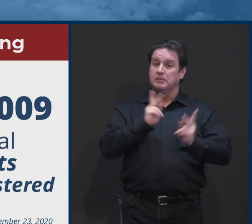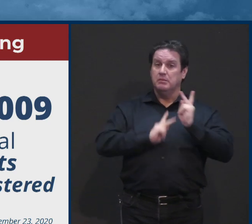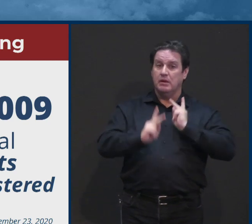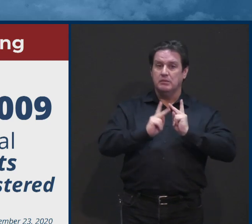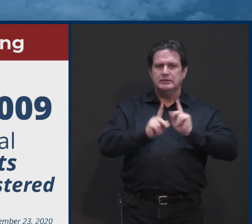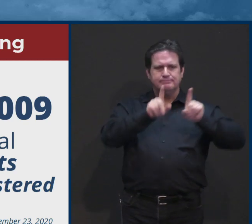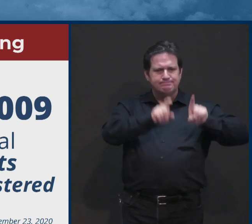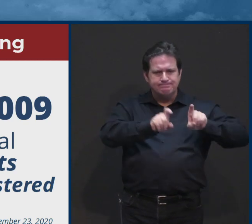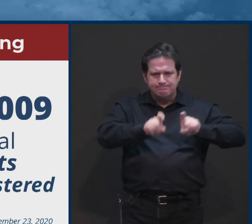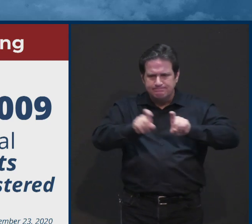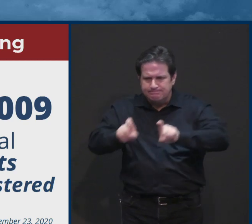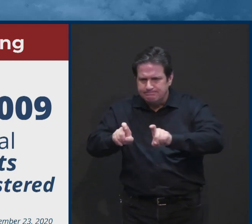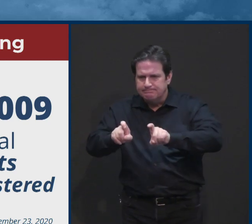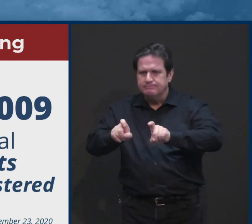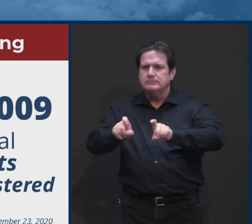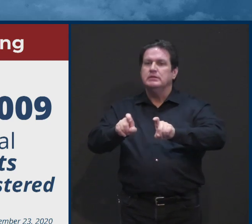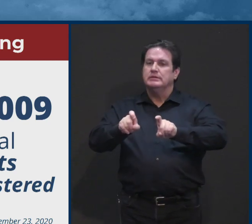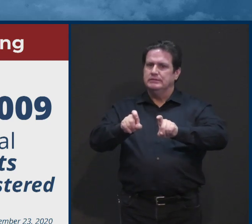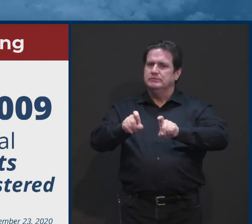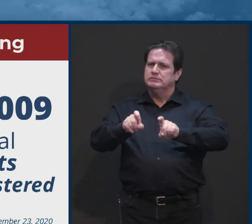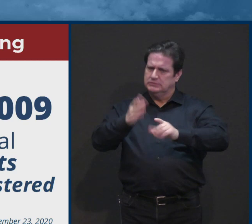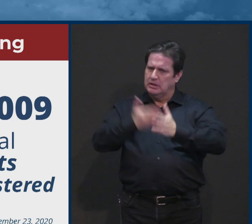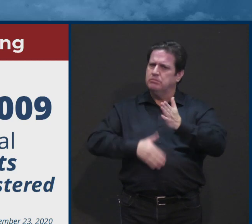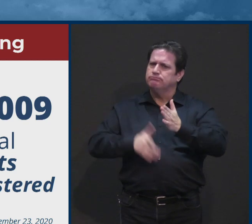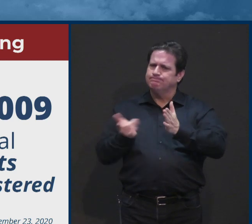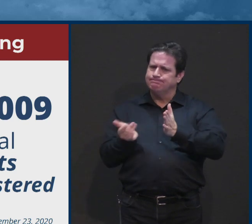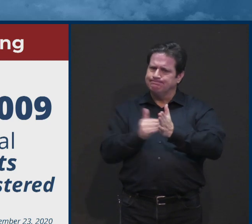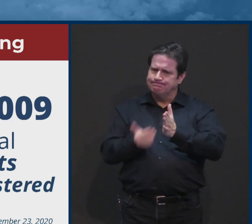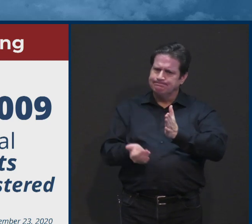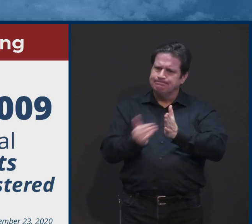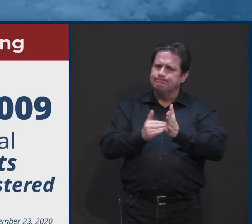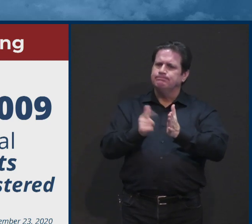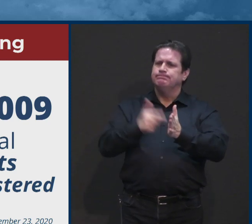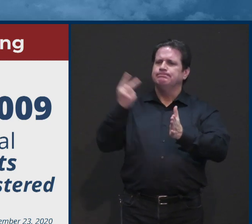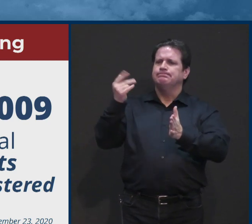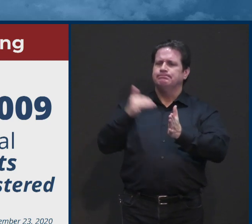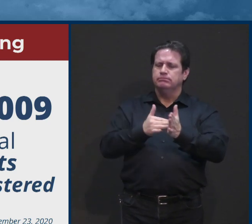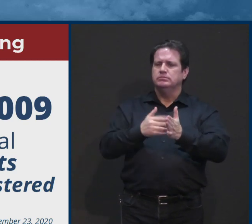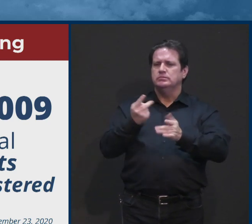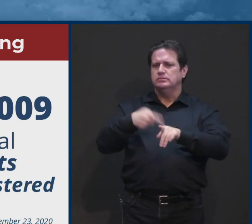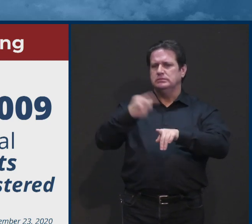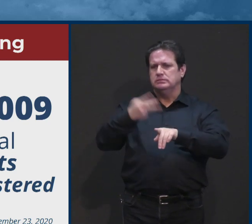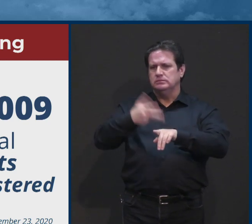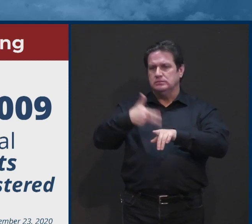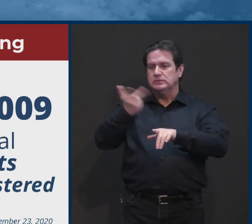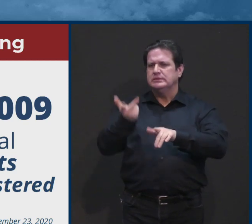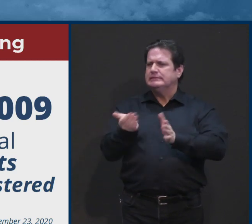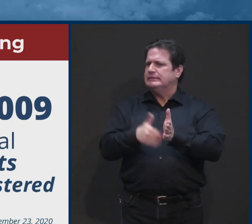been tested more than once. I just was tested over the weekend for,